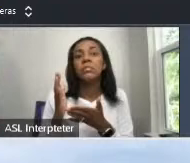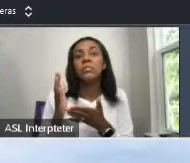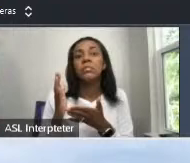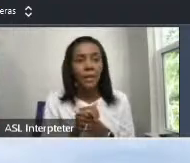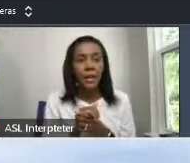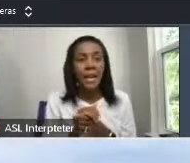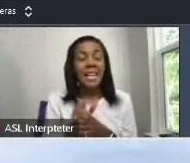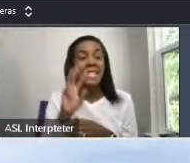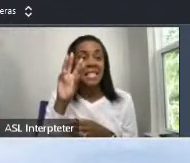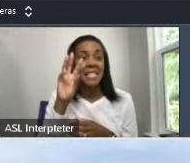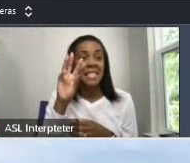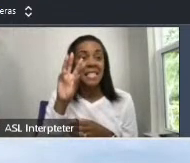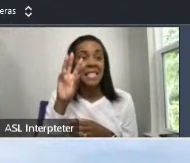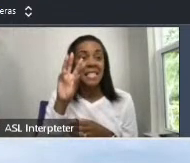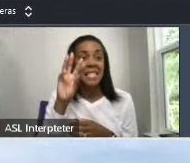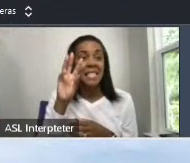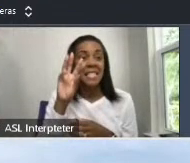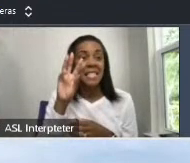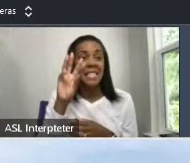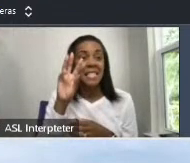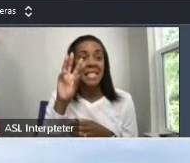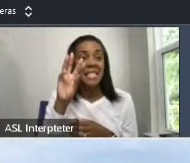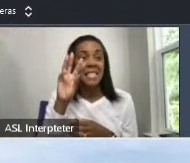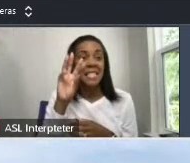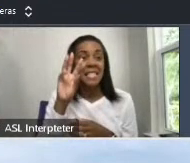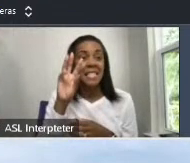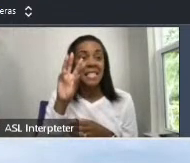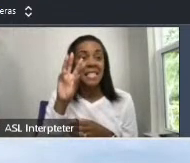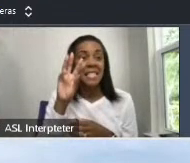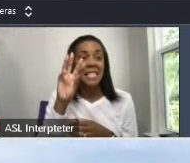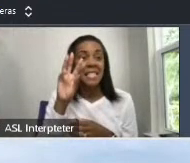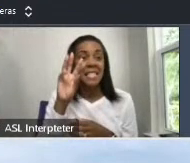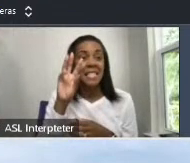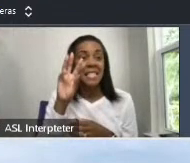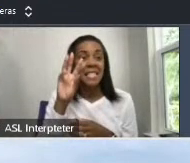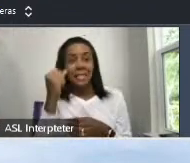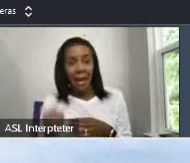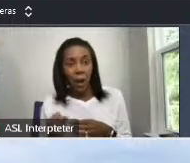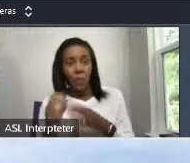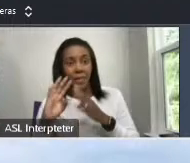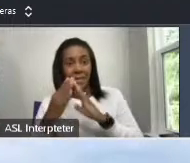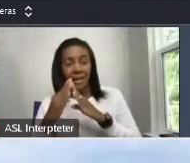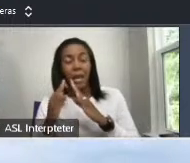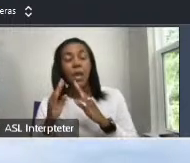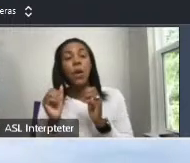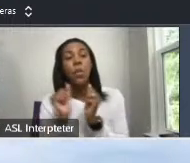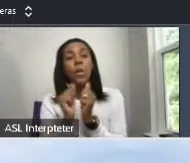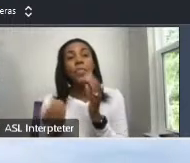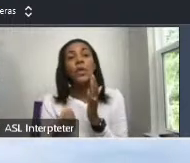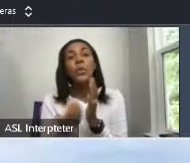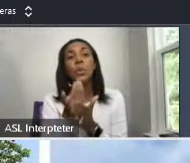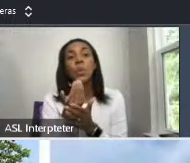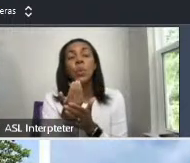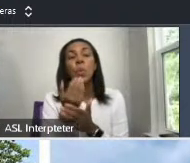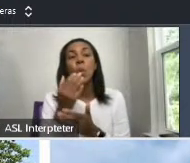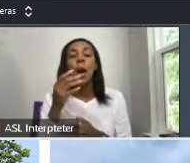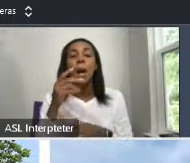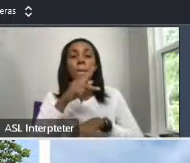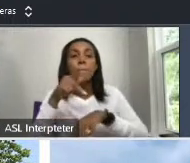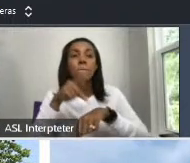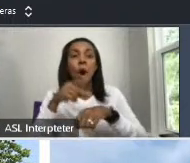The 6 blocks of Vance that connect South City with the new park entrance at the Cut Bank Bluff. Next slide.